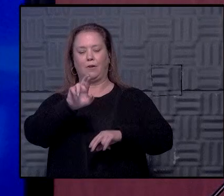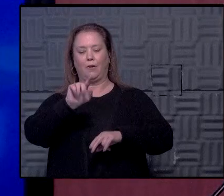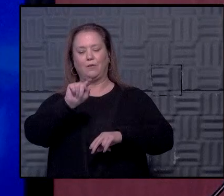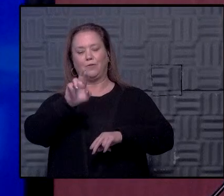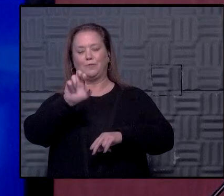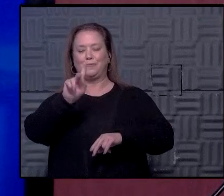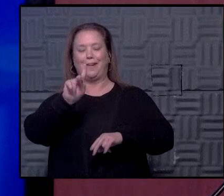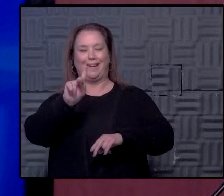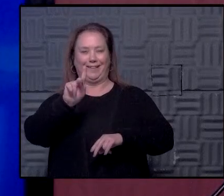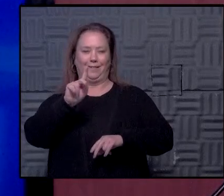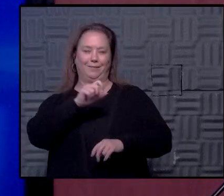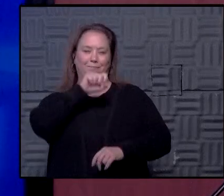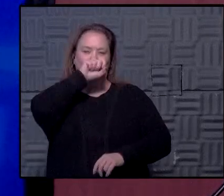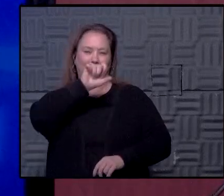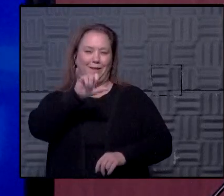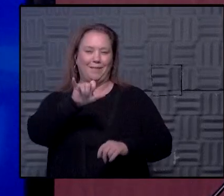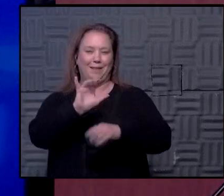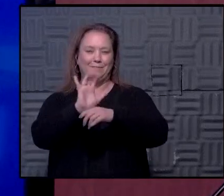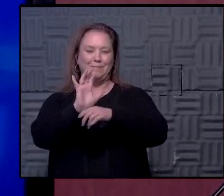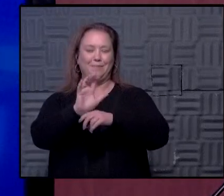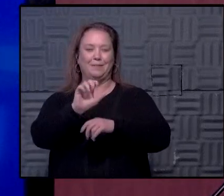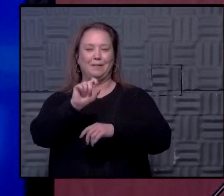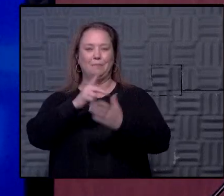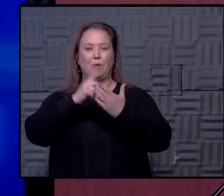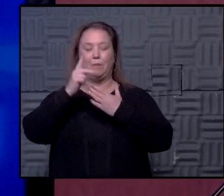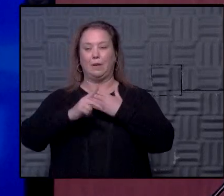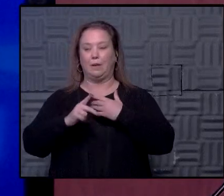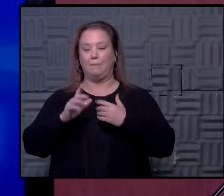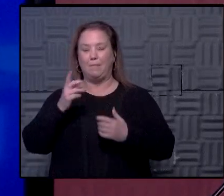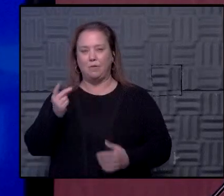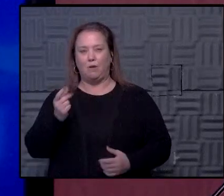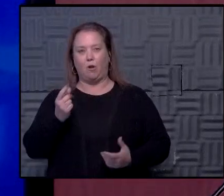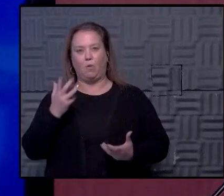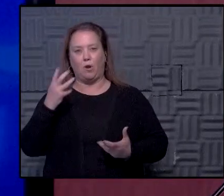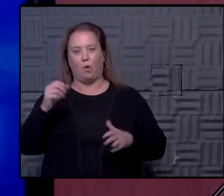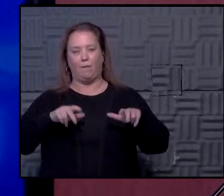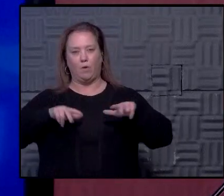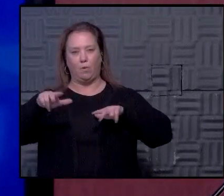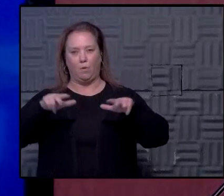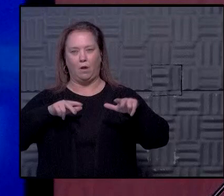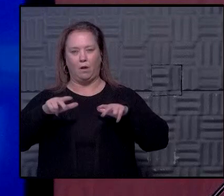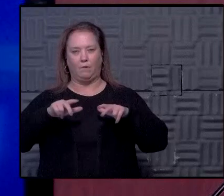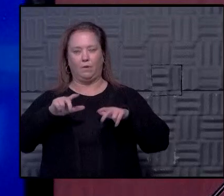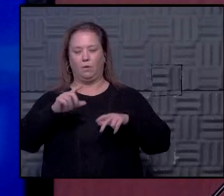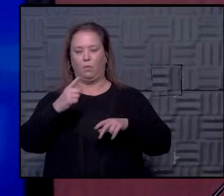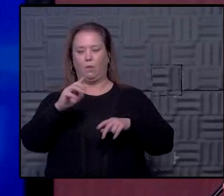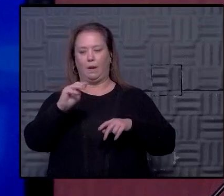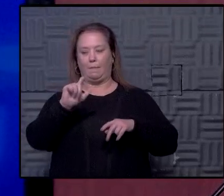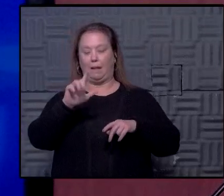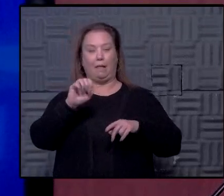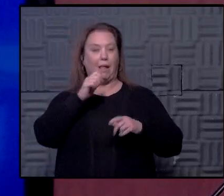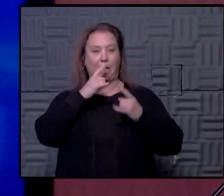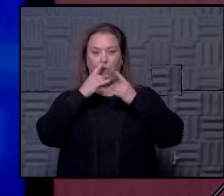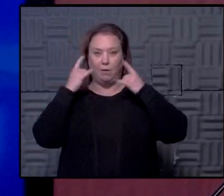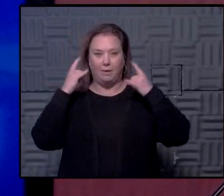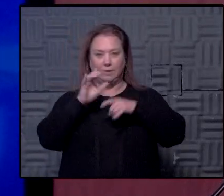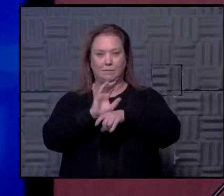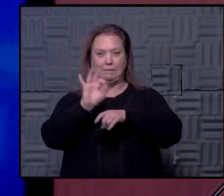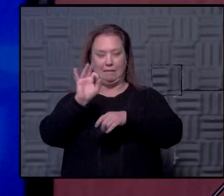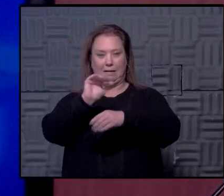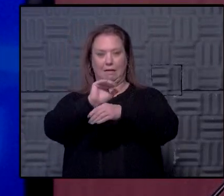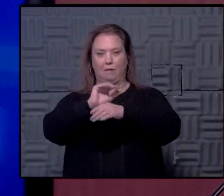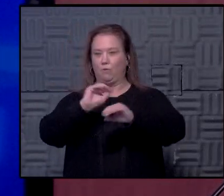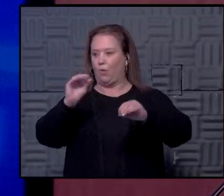show. And but my dog was like, you got to take me for a walk. So I'll take the dog. We'll walk for about a mile. I didn't wear a mask. It was 9 o'clock at